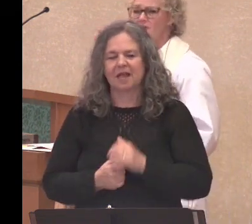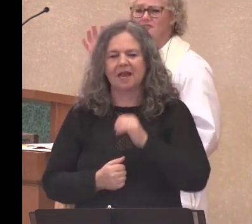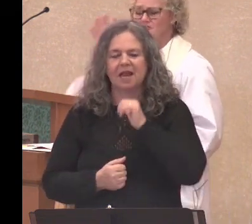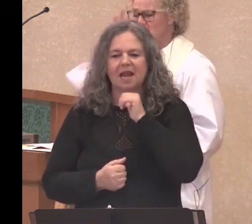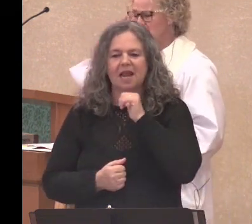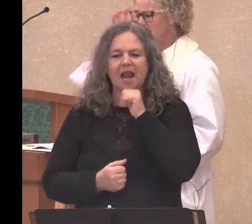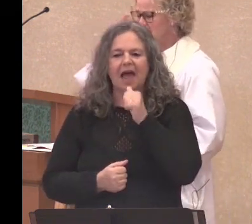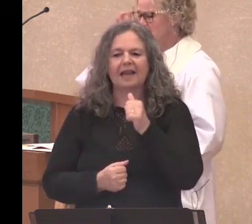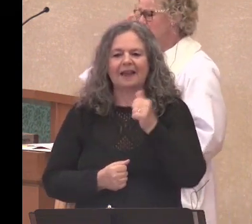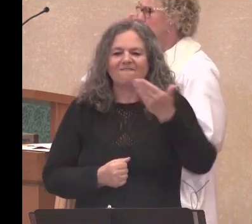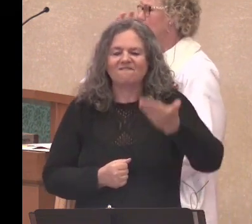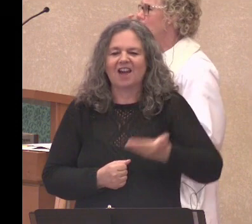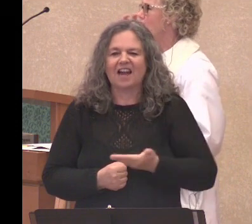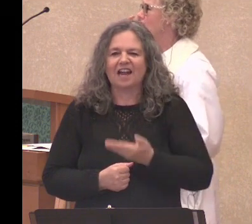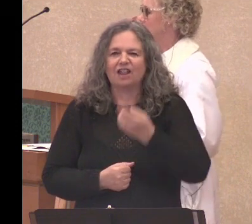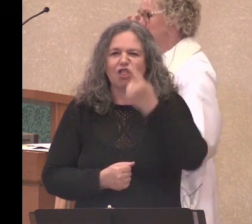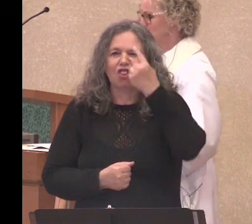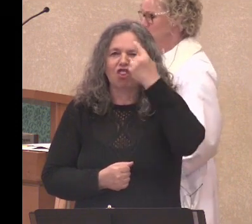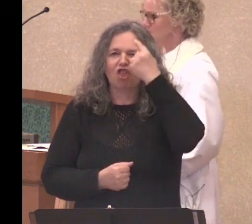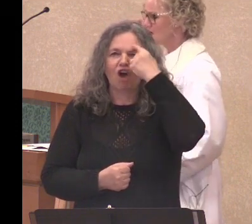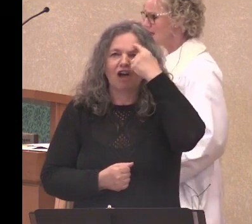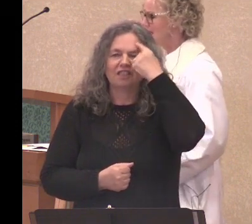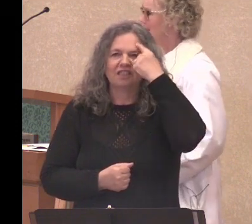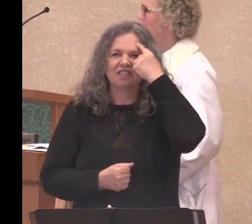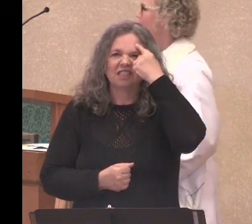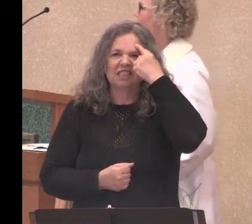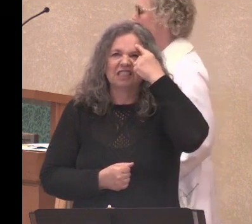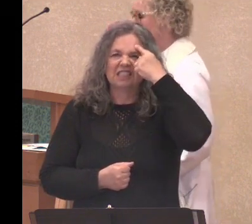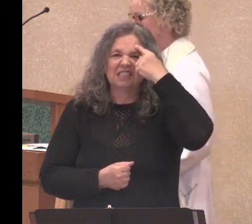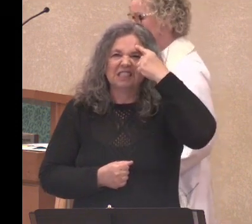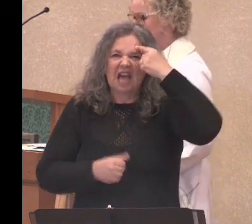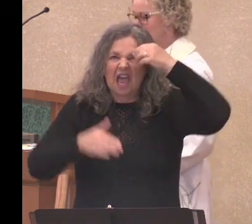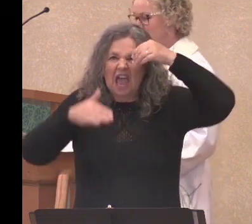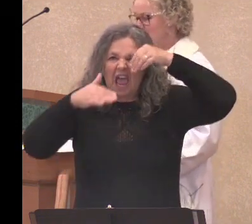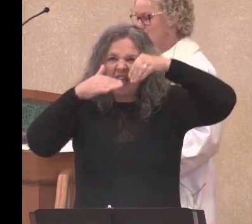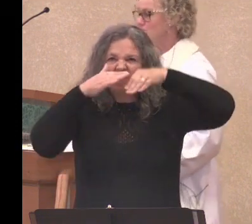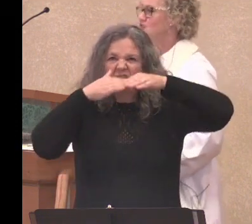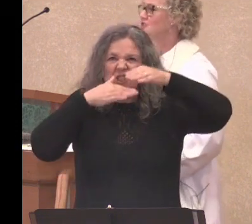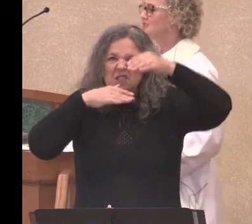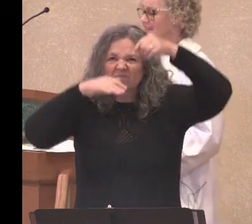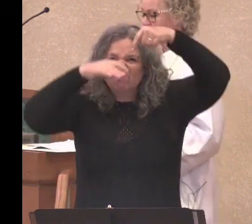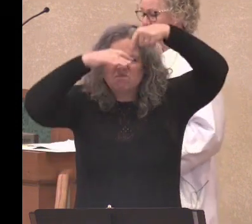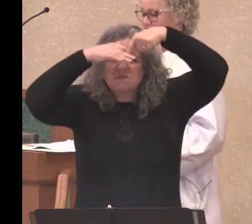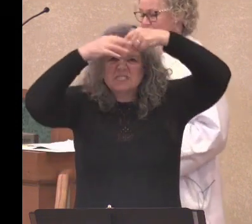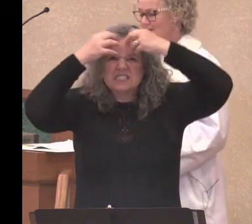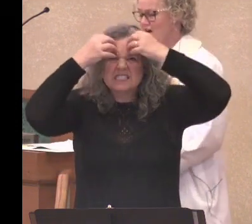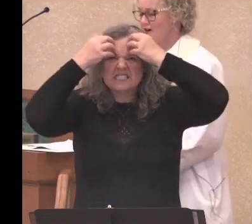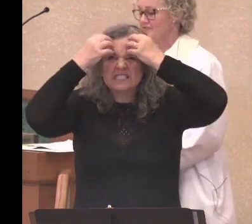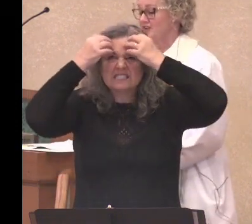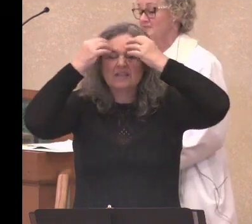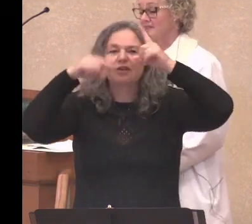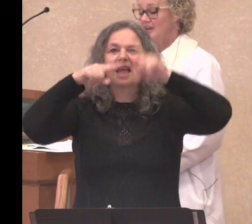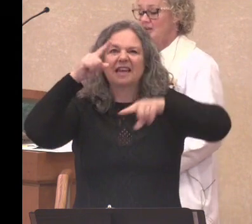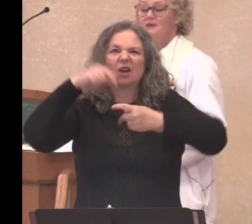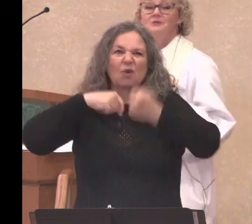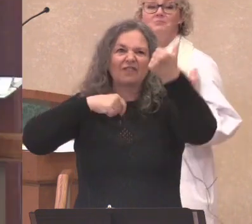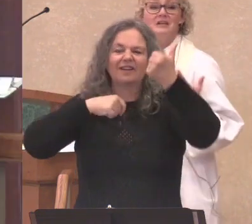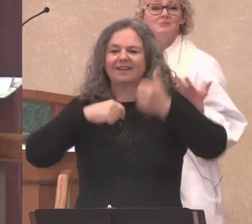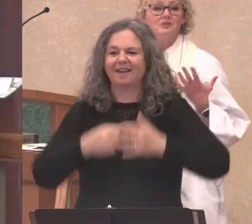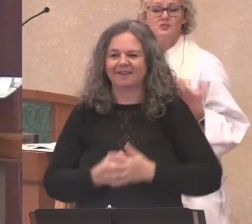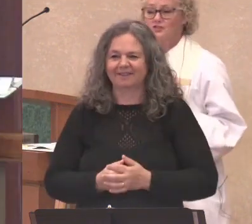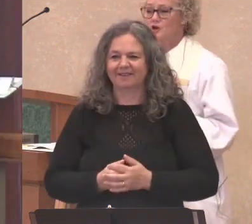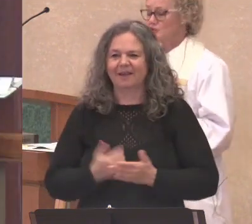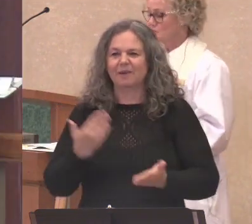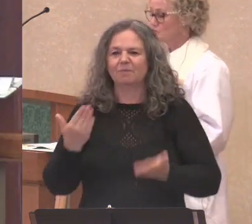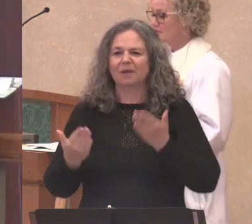uninvited thought that just digs its claws into your brain, and try as you might, you just can't shake it off.